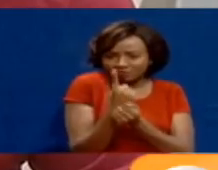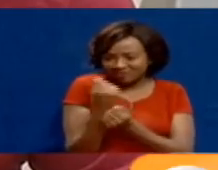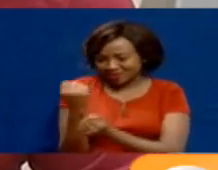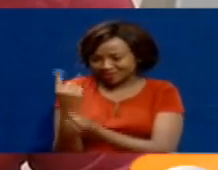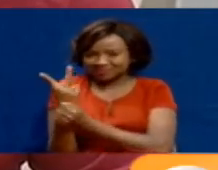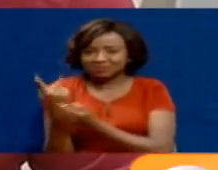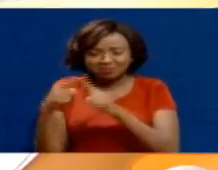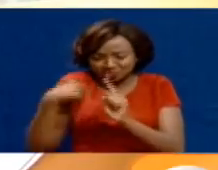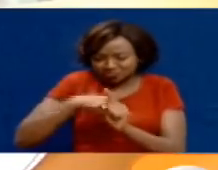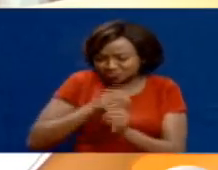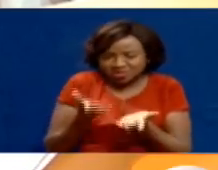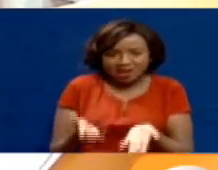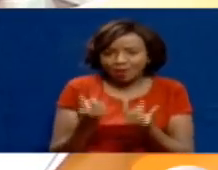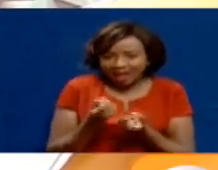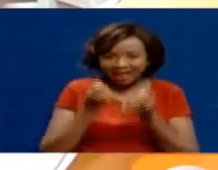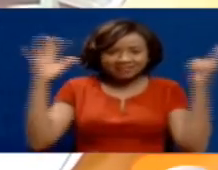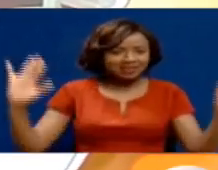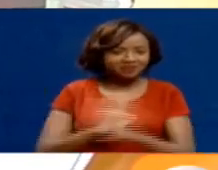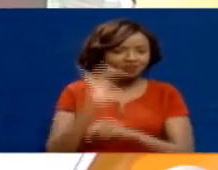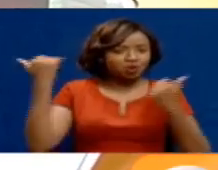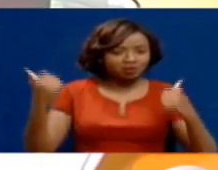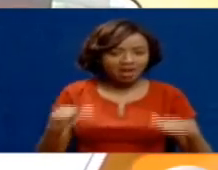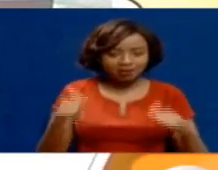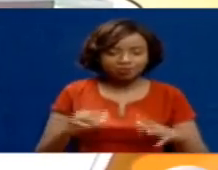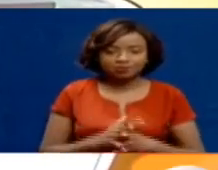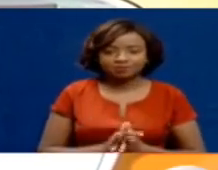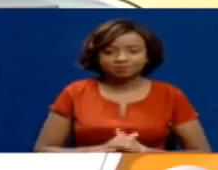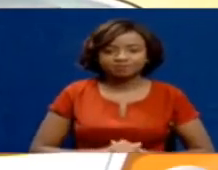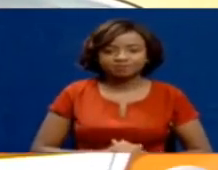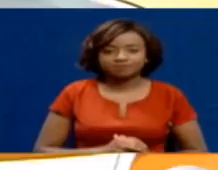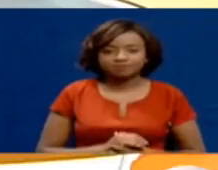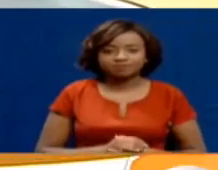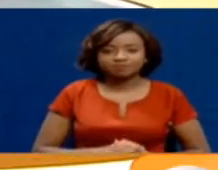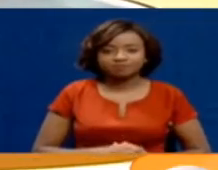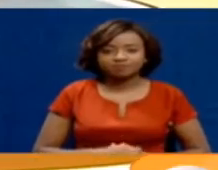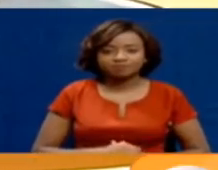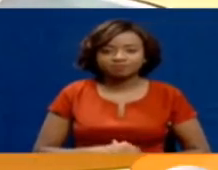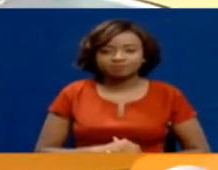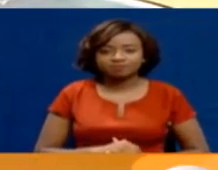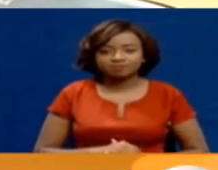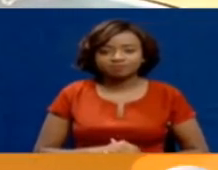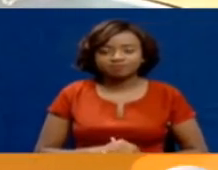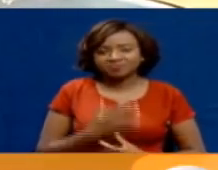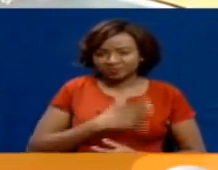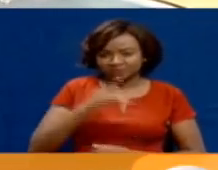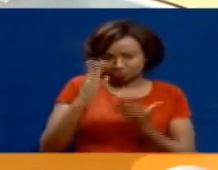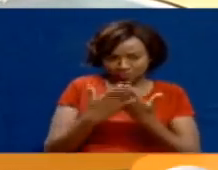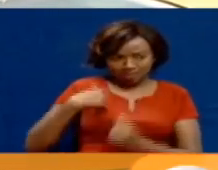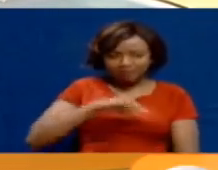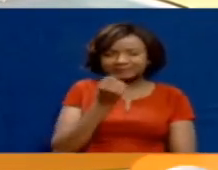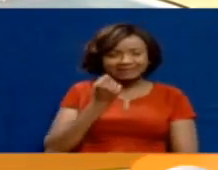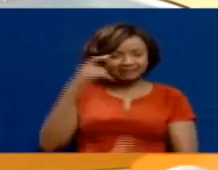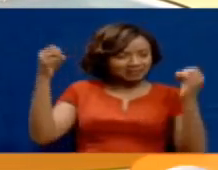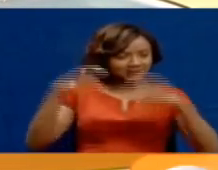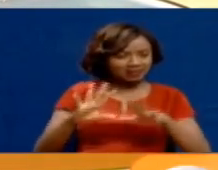haven't fully understood the impact or the magnitude of coronavirus. But just for you to help us understand, we